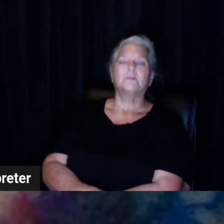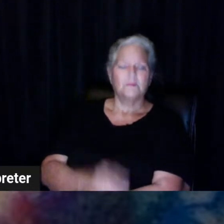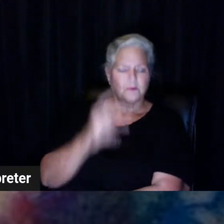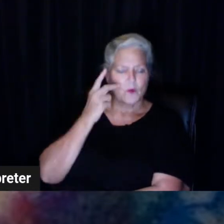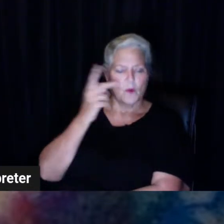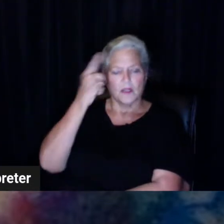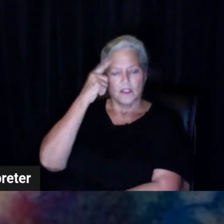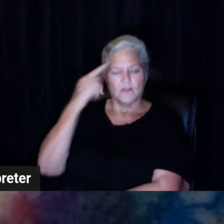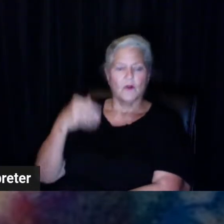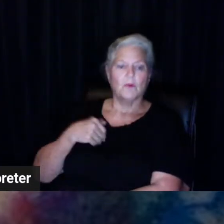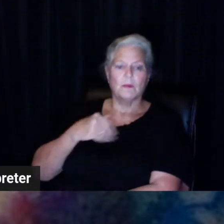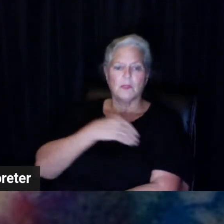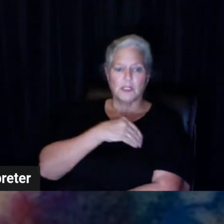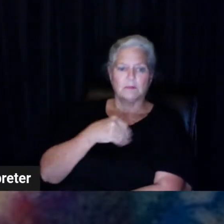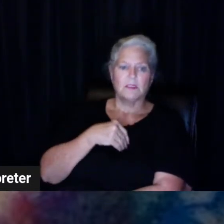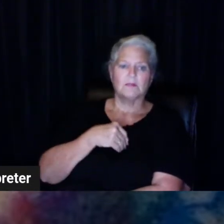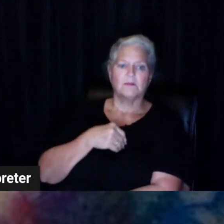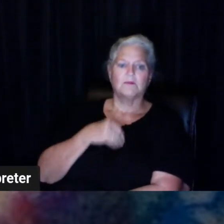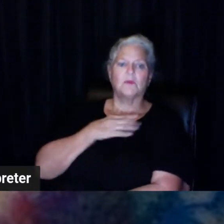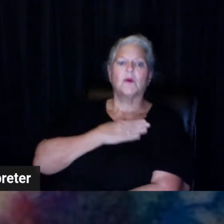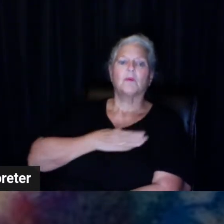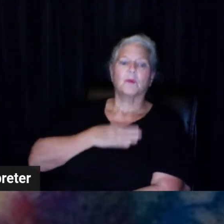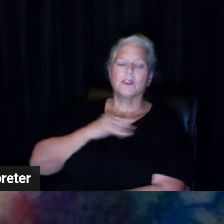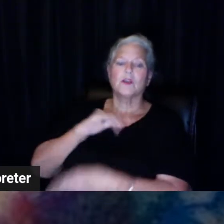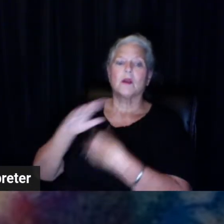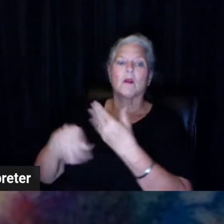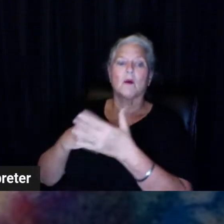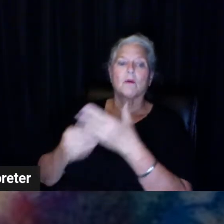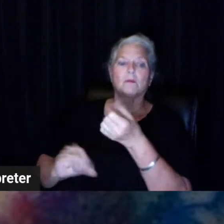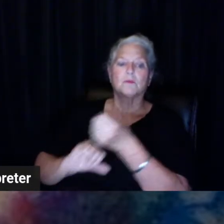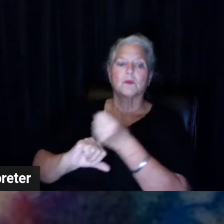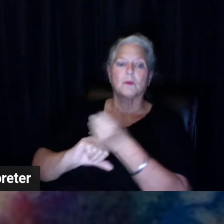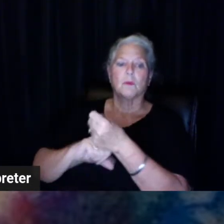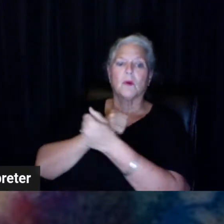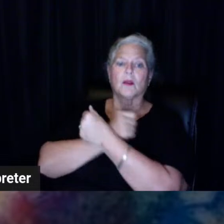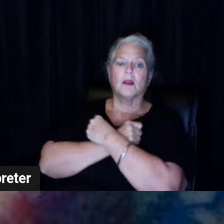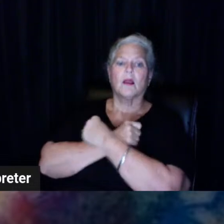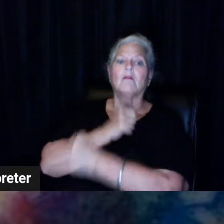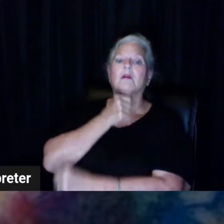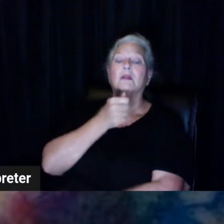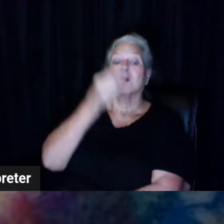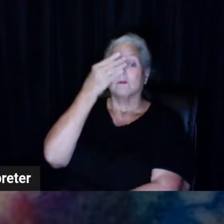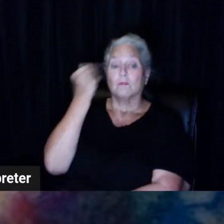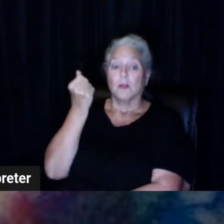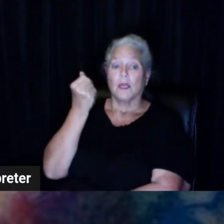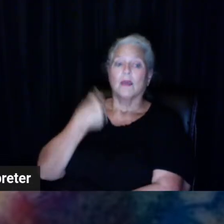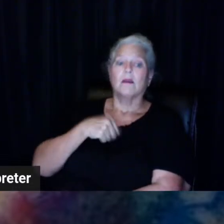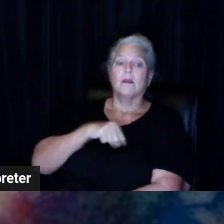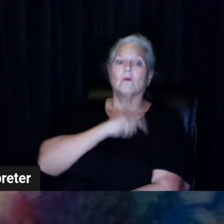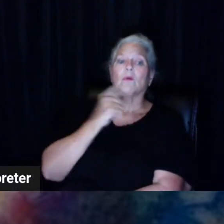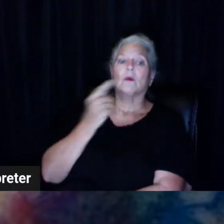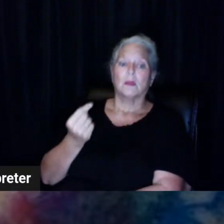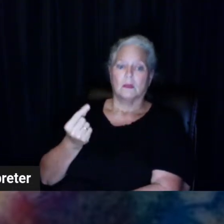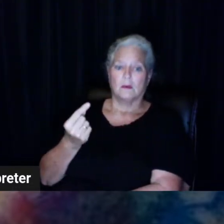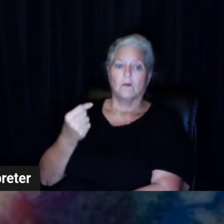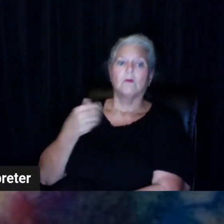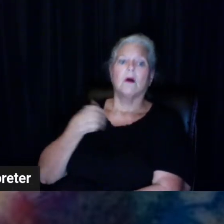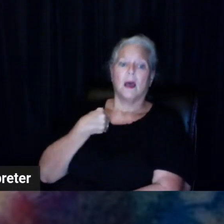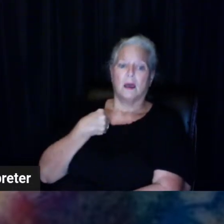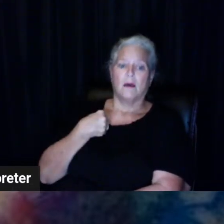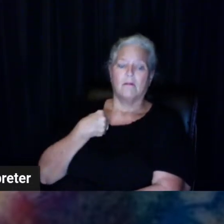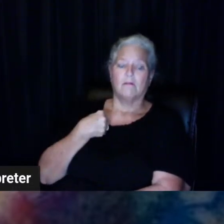We appreciate everybody's support and love. And don't forget, we do have